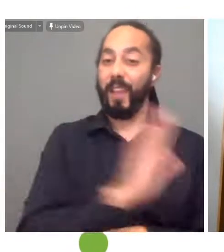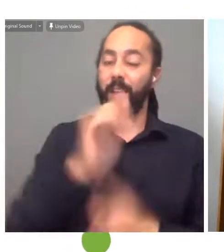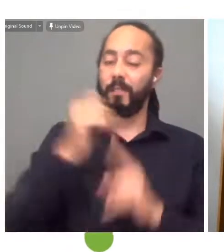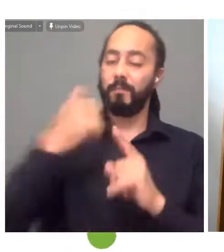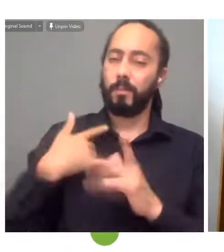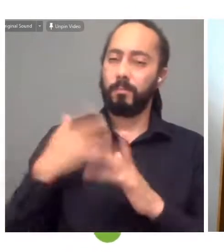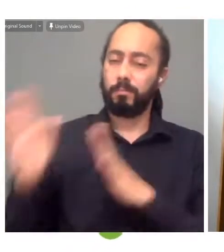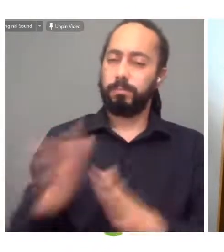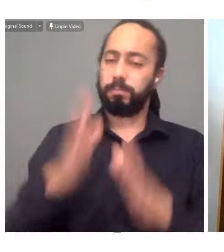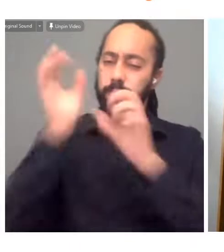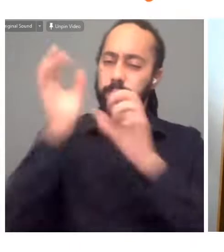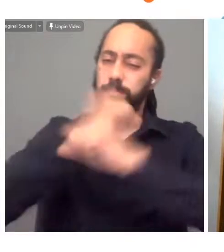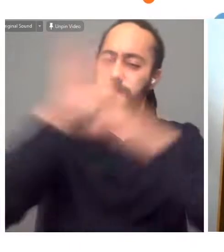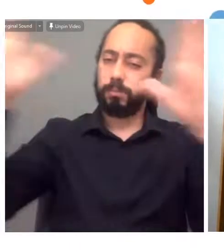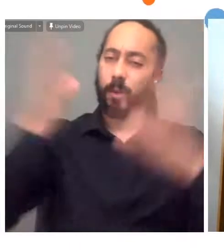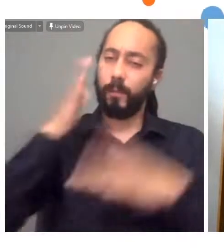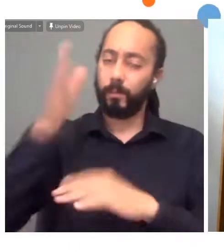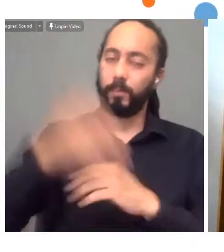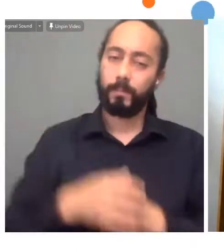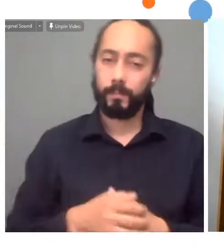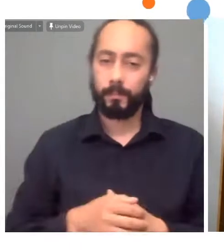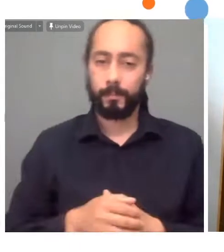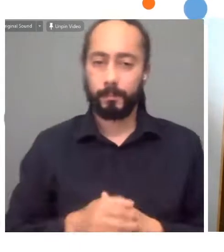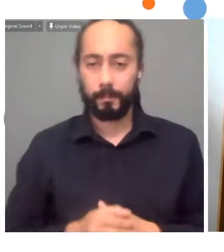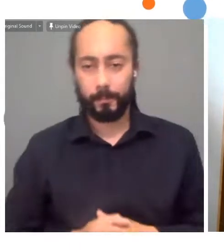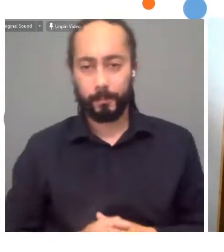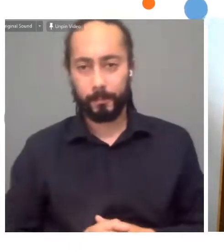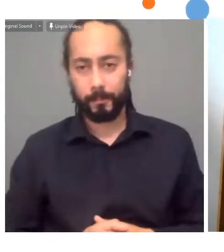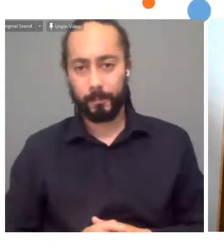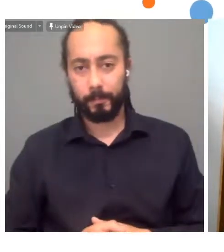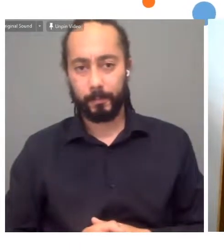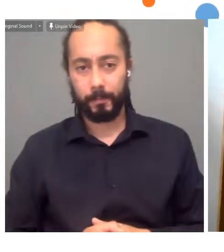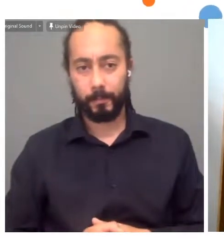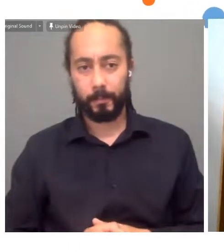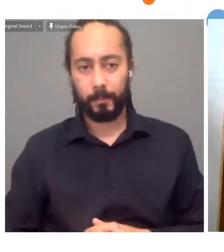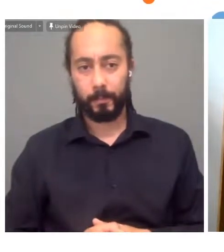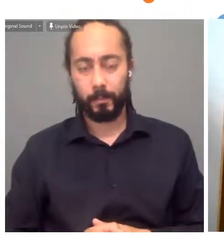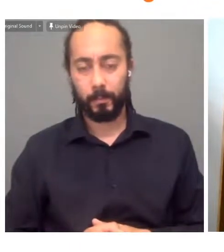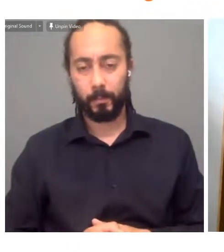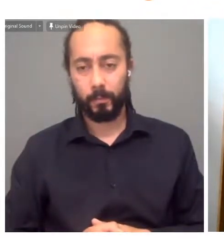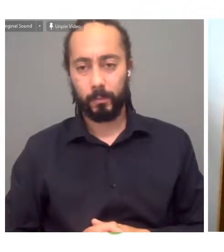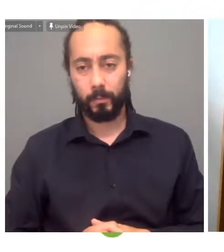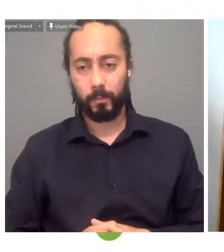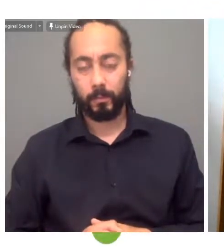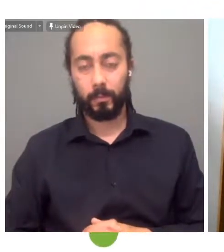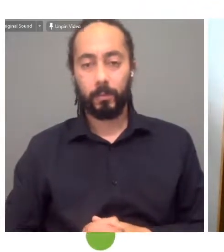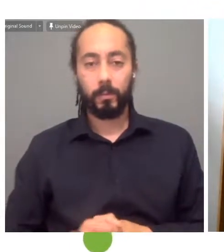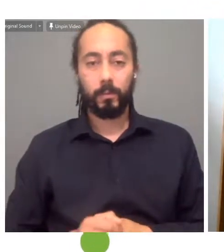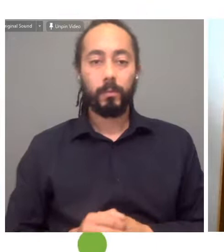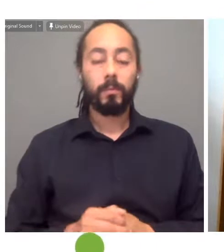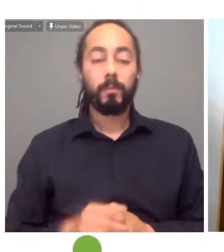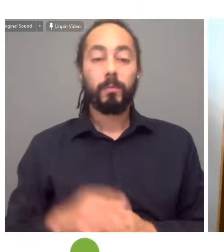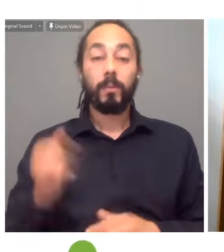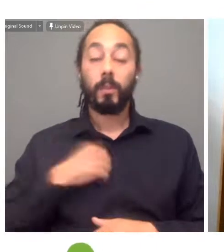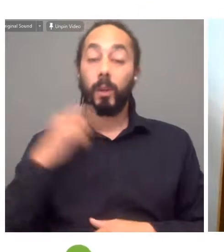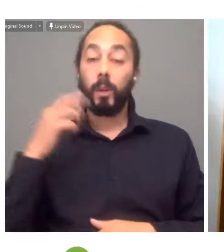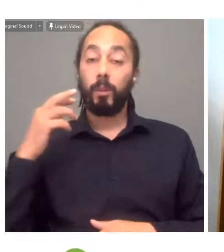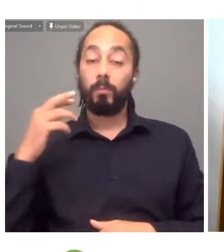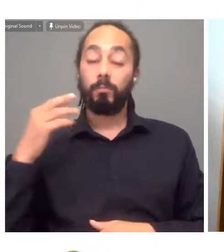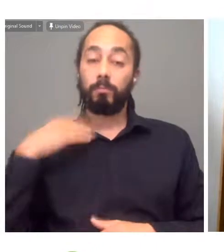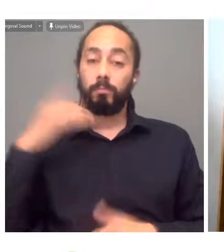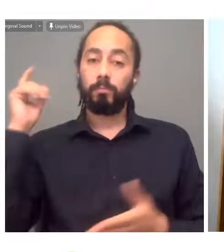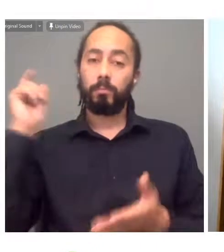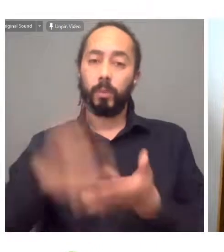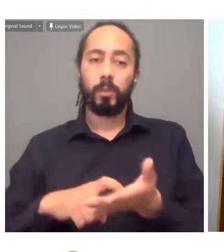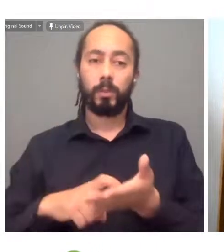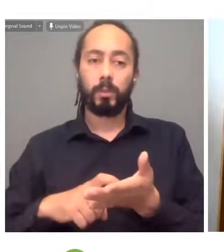je constate à quel point il y a une réelle volonté de s'engager dans une relance qui ne soit pas tout simplement la même. J'ai entendu vos appels